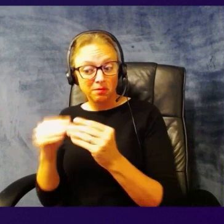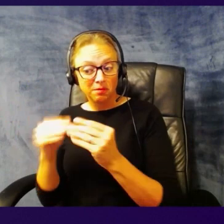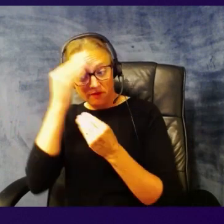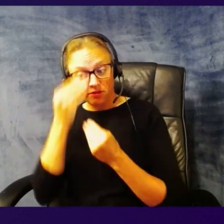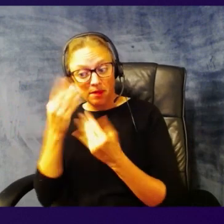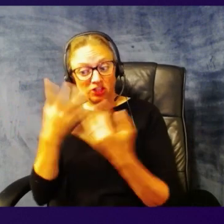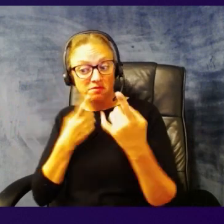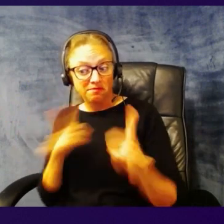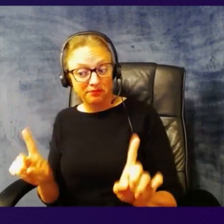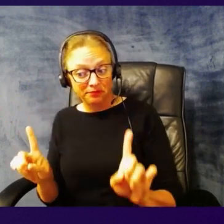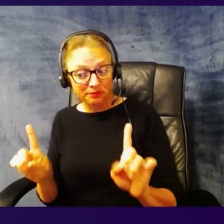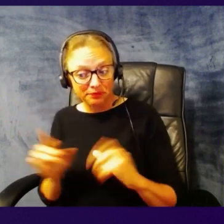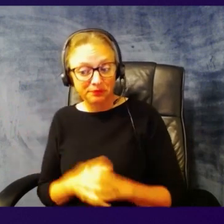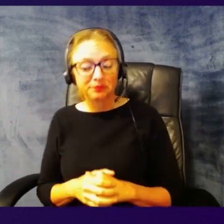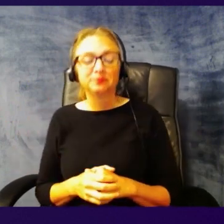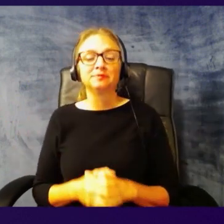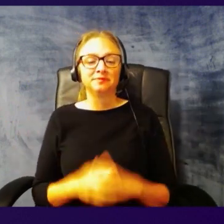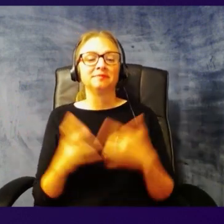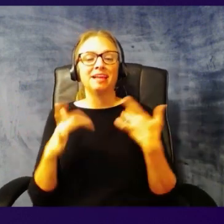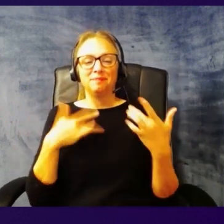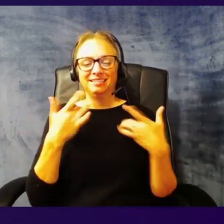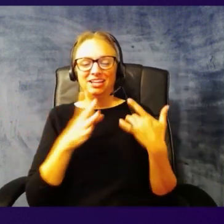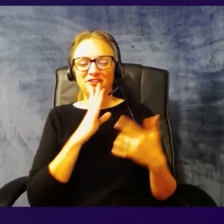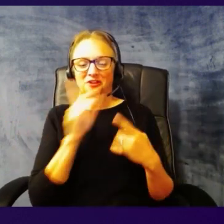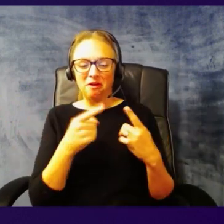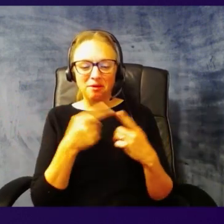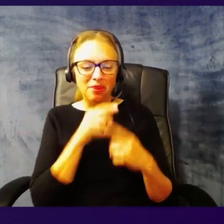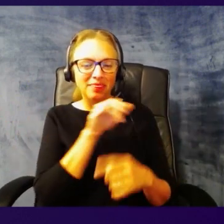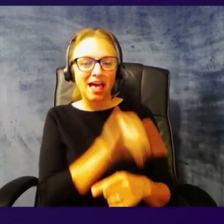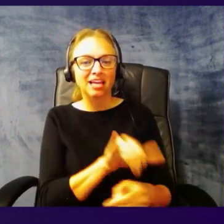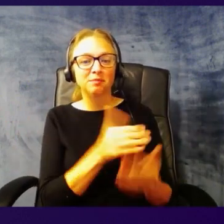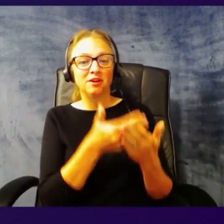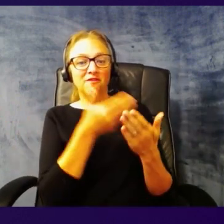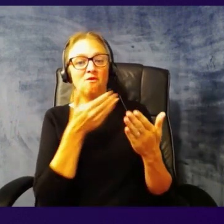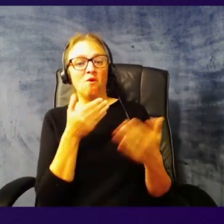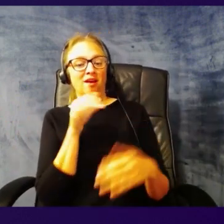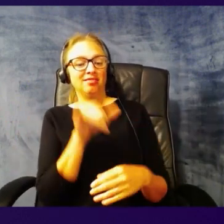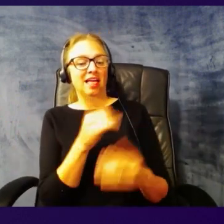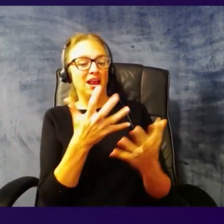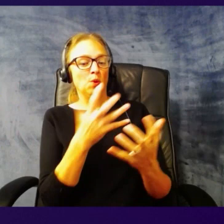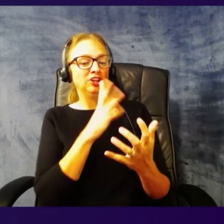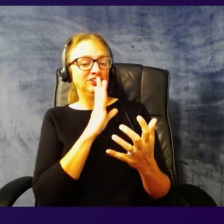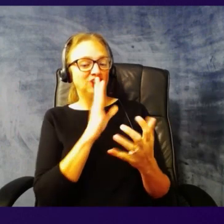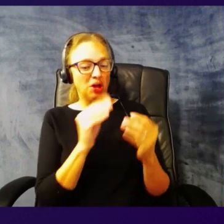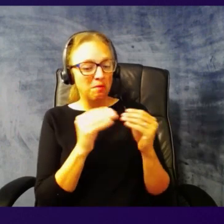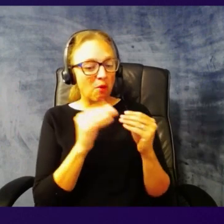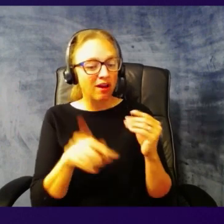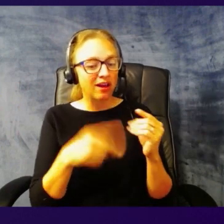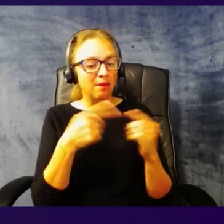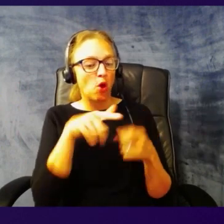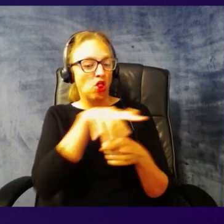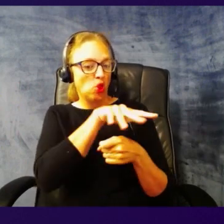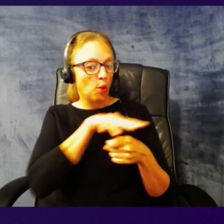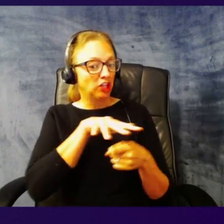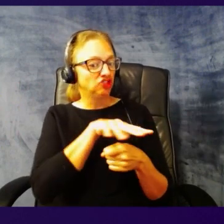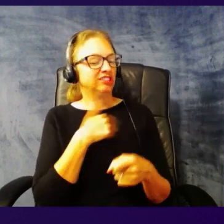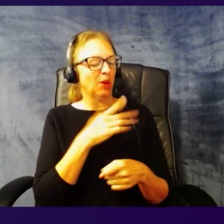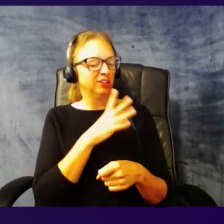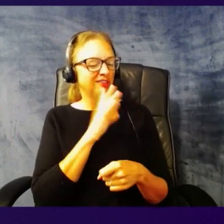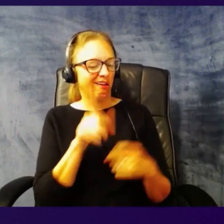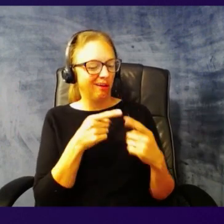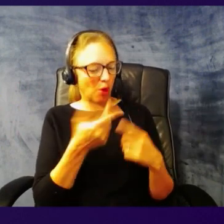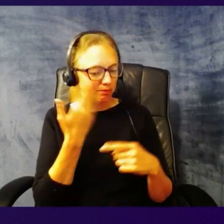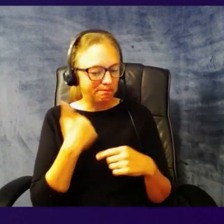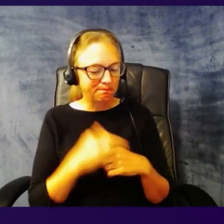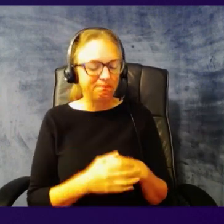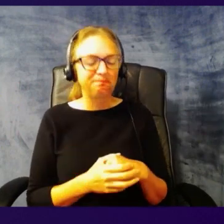announcements? Absolutely. So excited to talk about that. But before I go there, I just want to talk a little bit more about those locations that I was talking about, right? Sure.